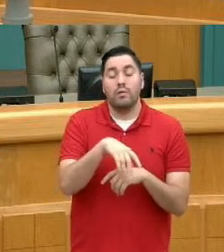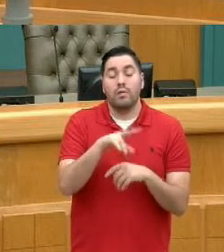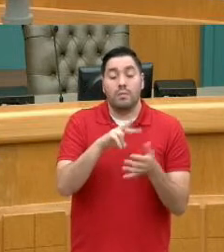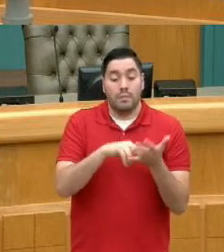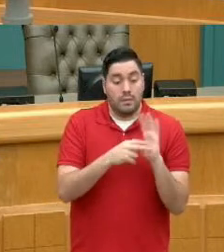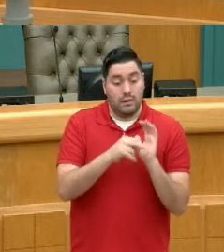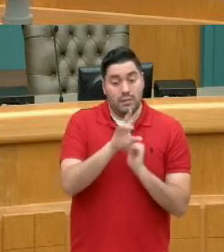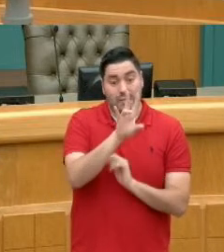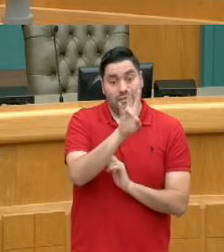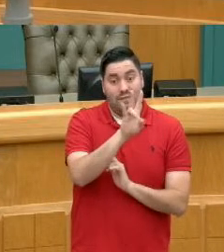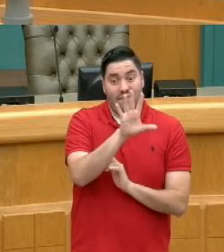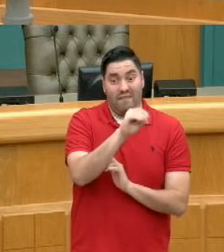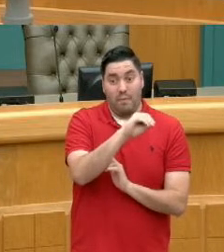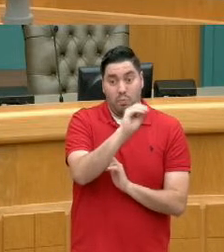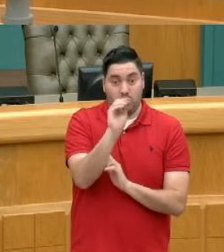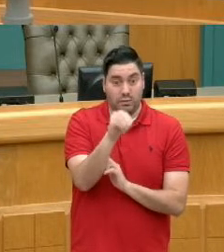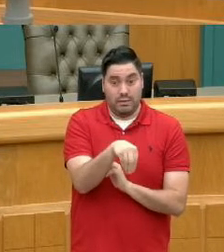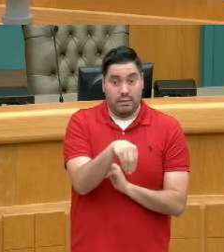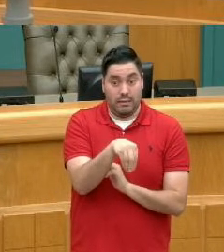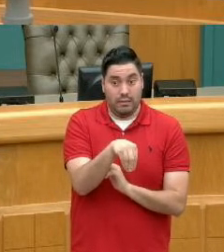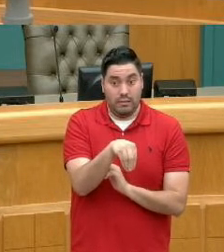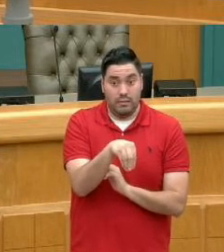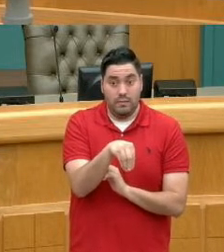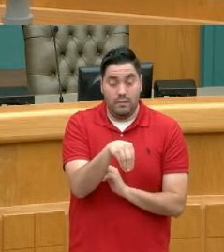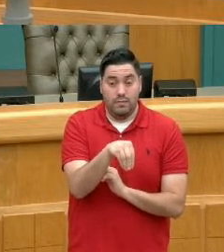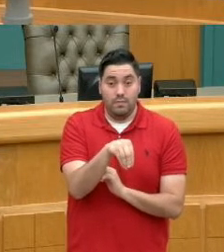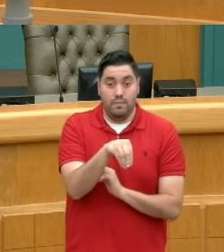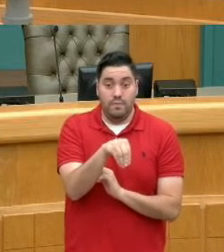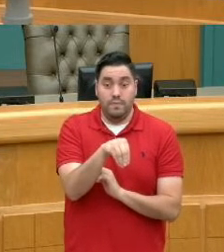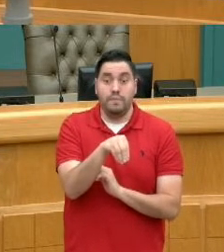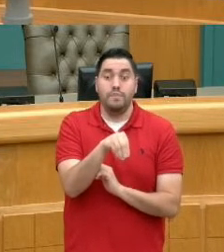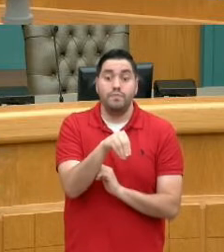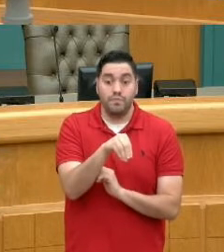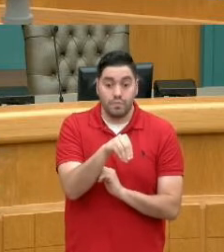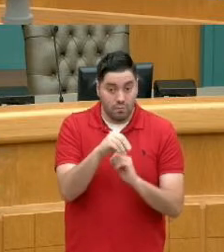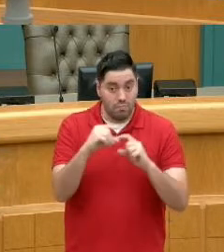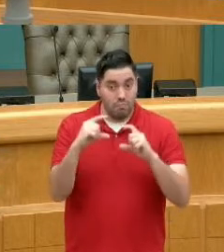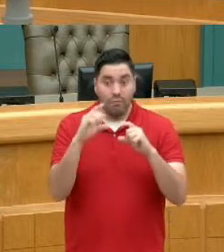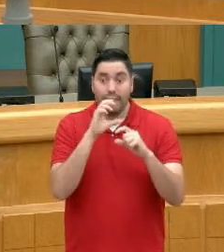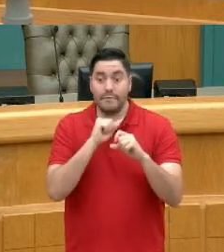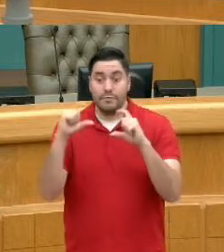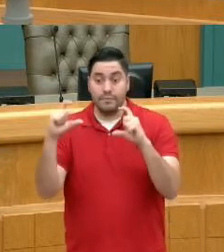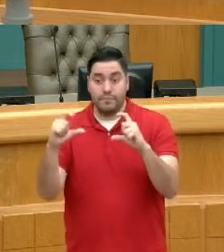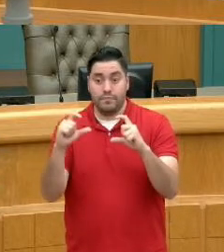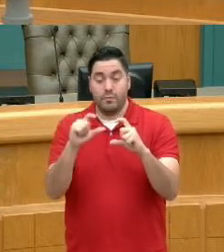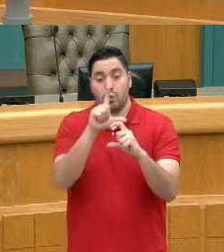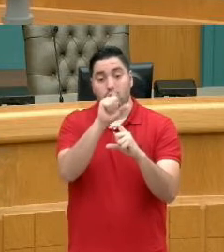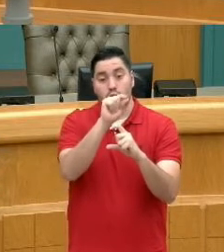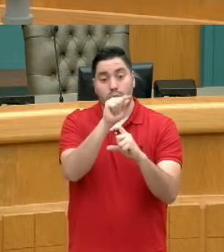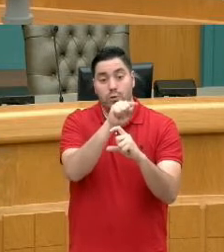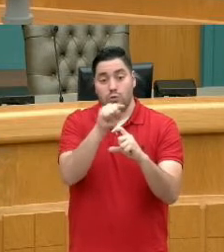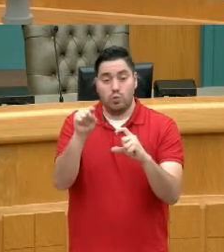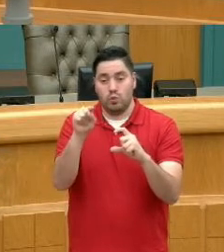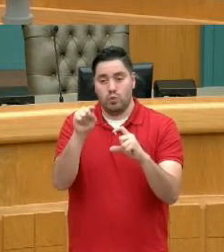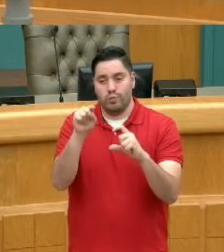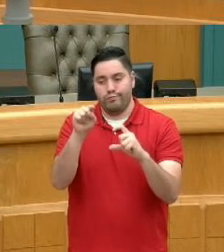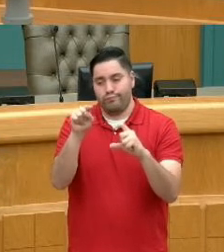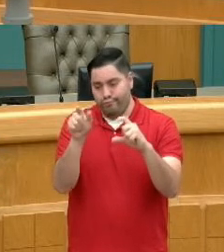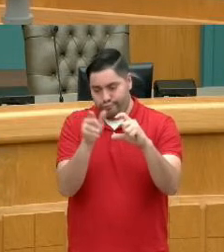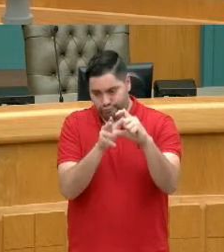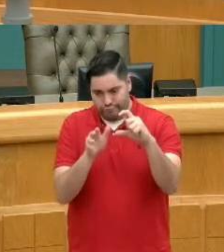75% of all our cases are in the age group of 20 to 60 years old,